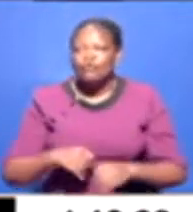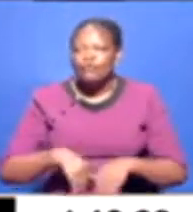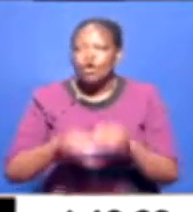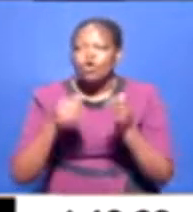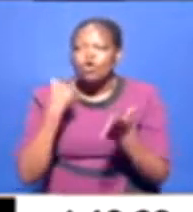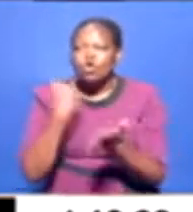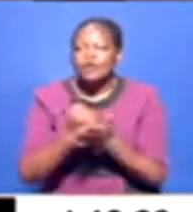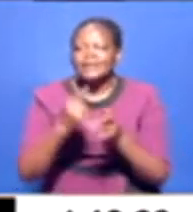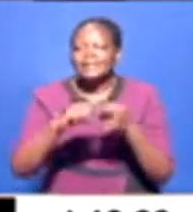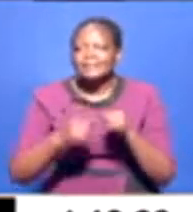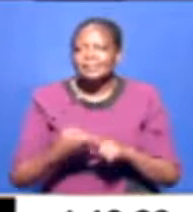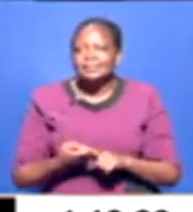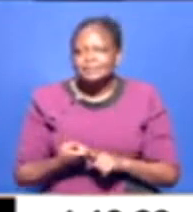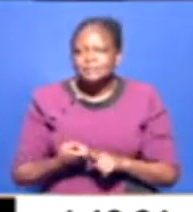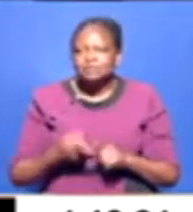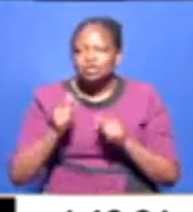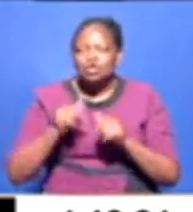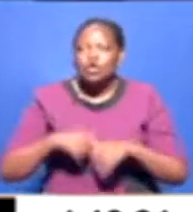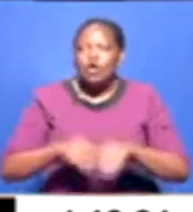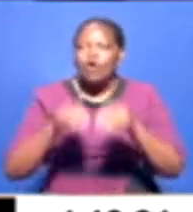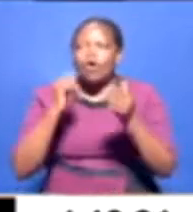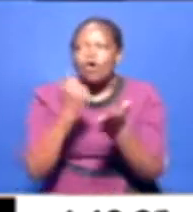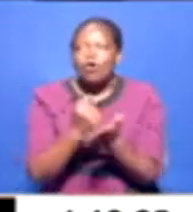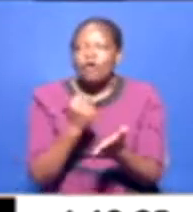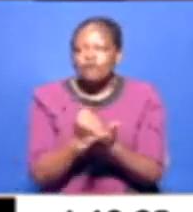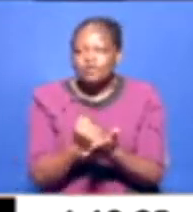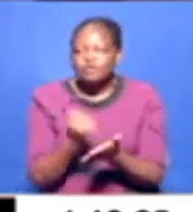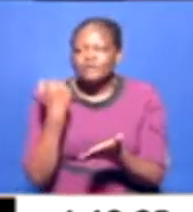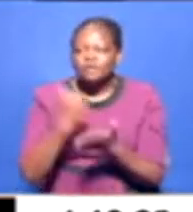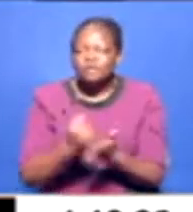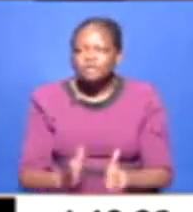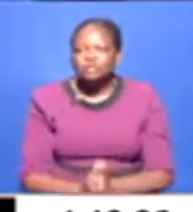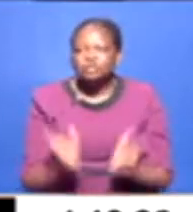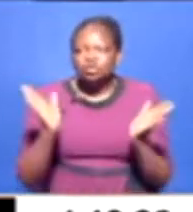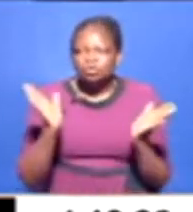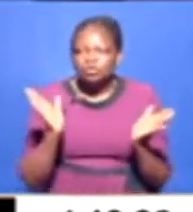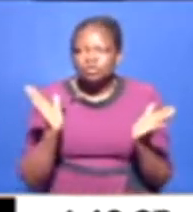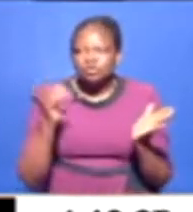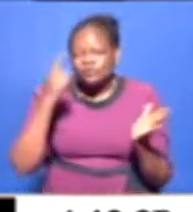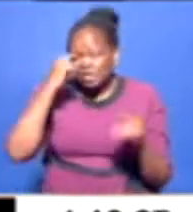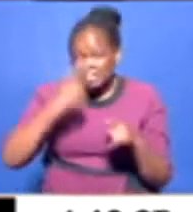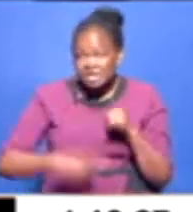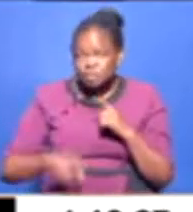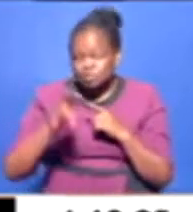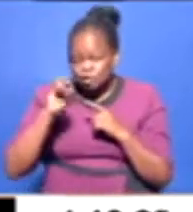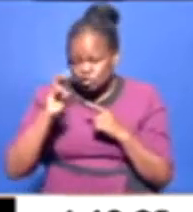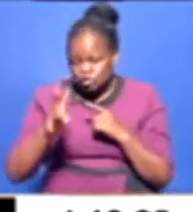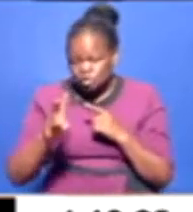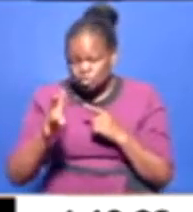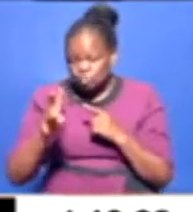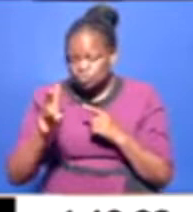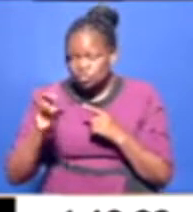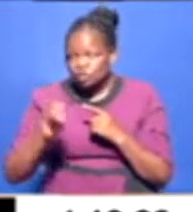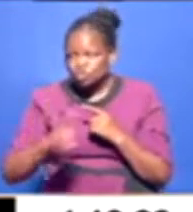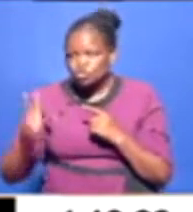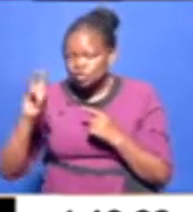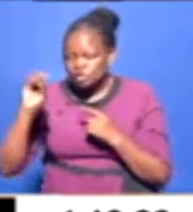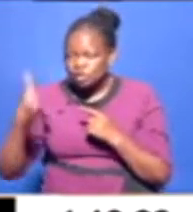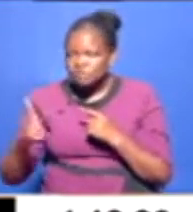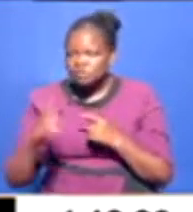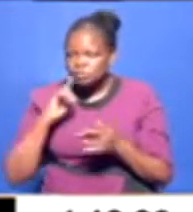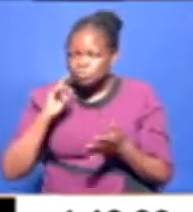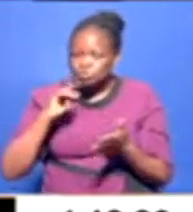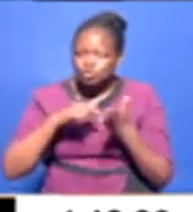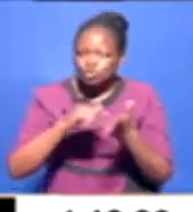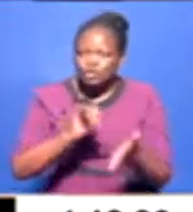standards. This is according to the latest Office of the Auditor General report for the year 2020-2021, which indicates that 54%